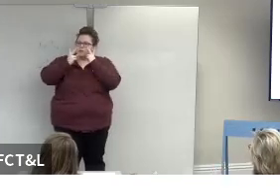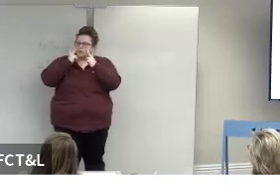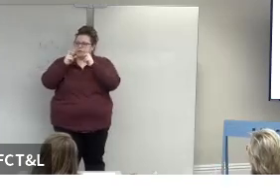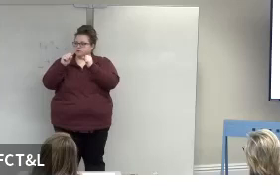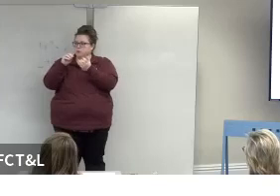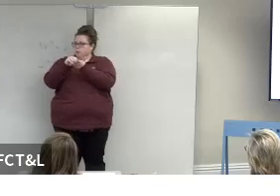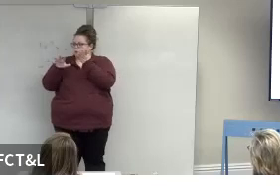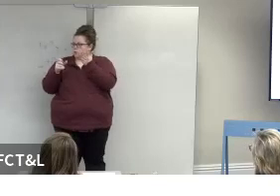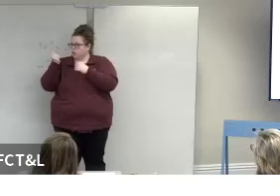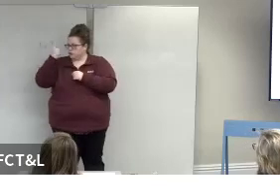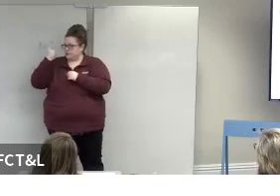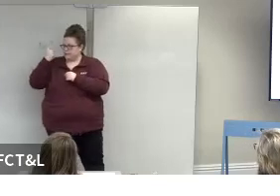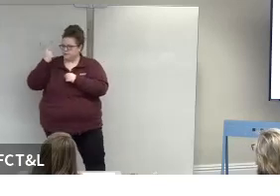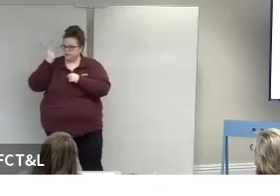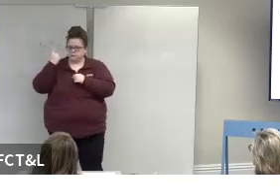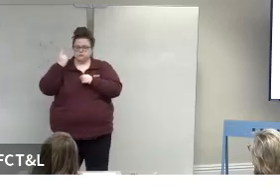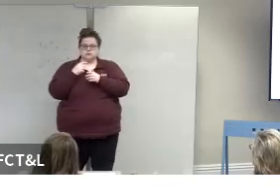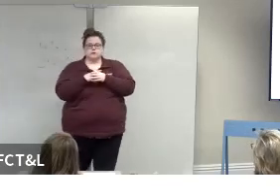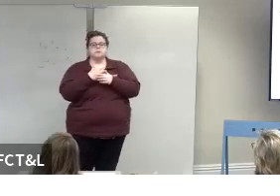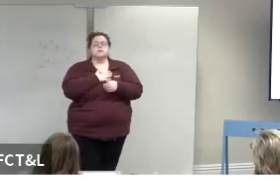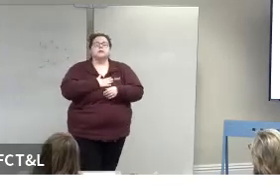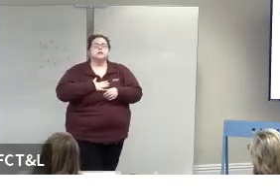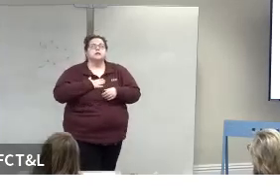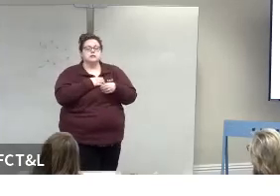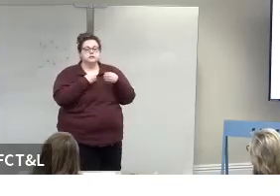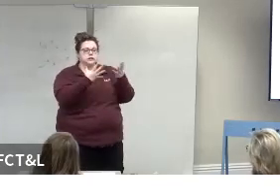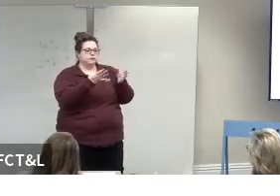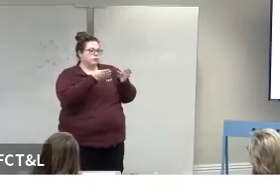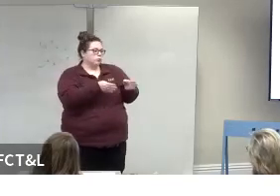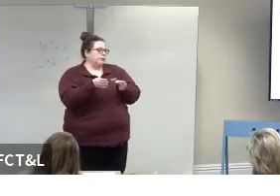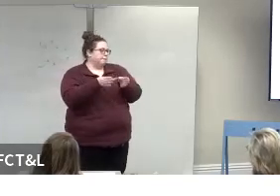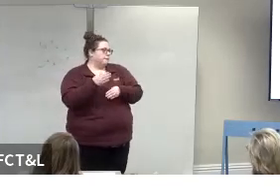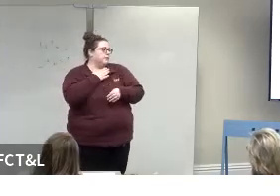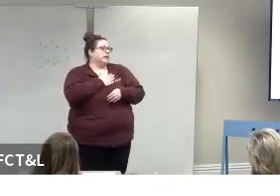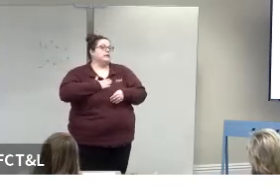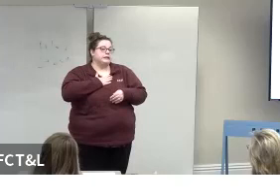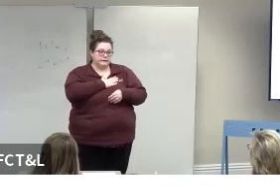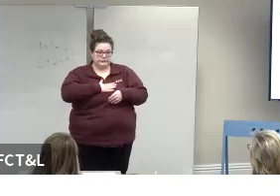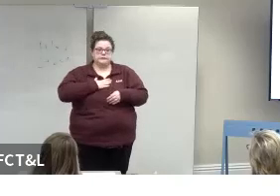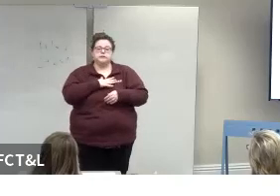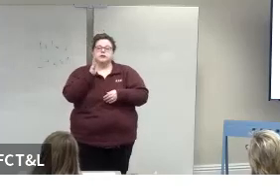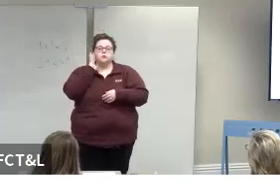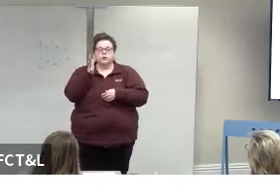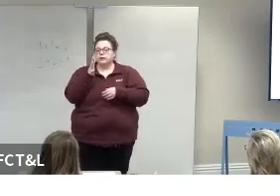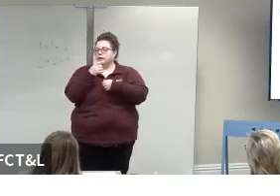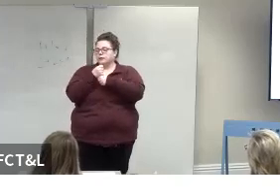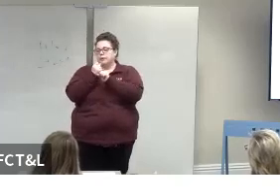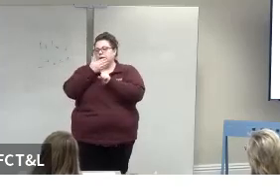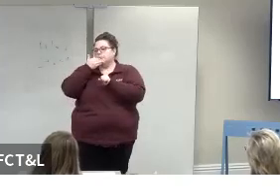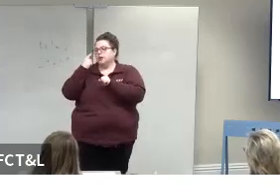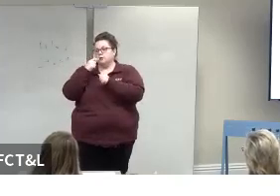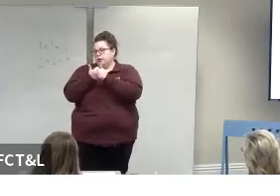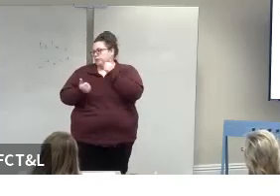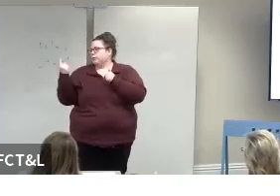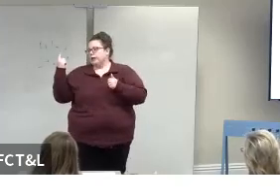how to lay that out visually and to put it into a different language, because it is a different language. So interpreters need prep